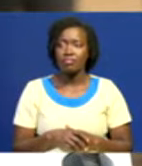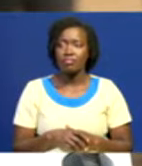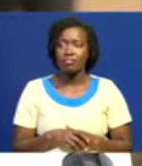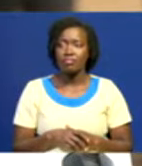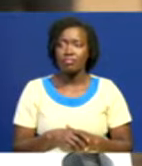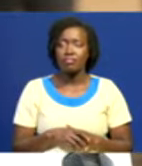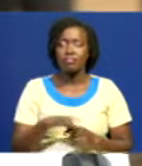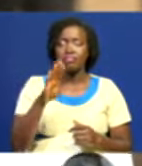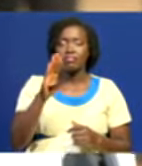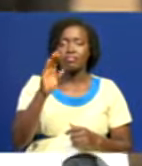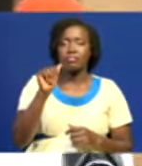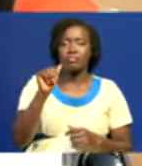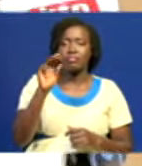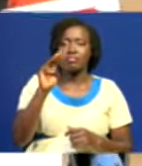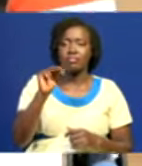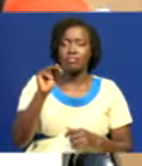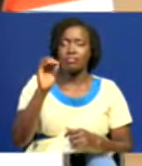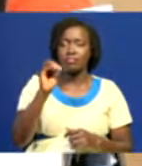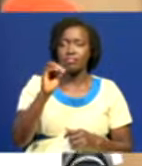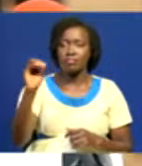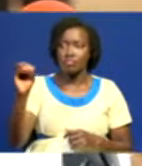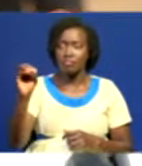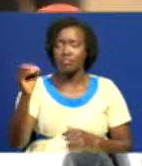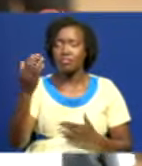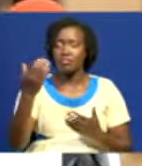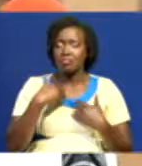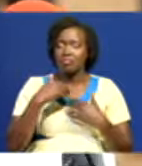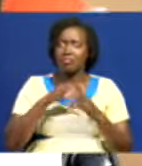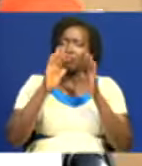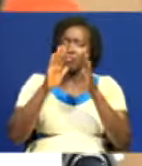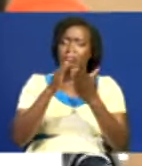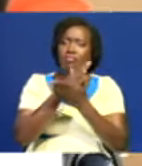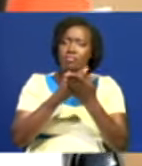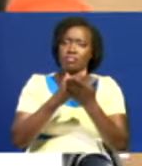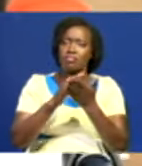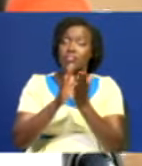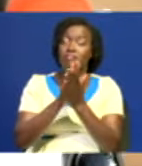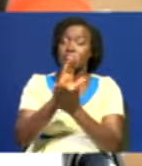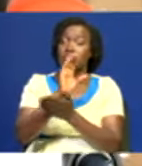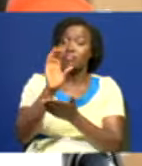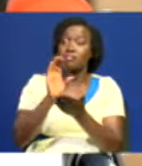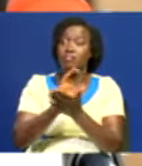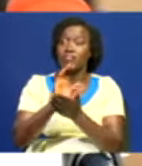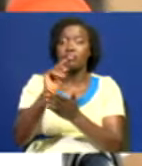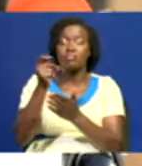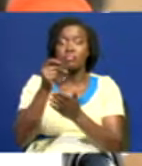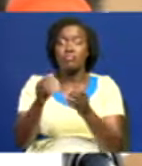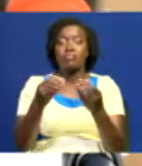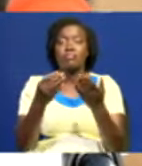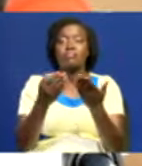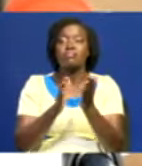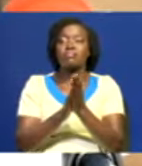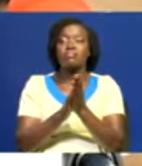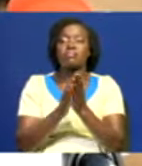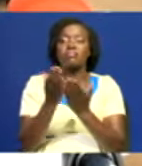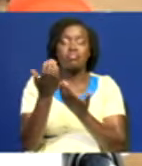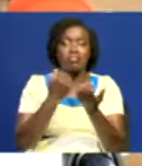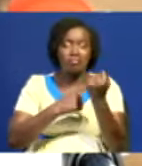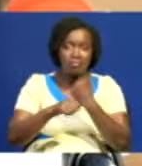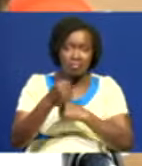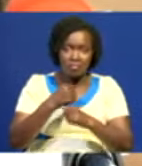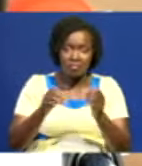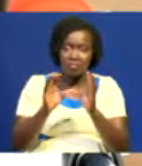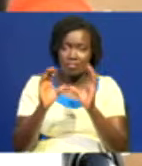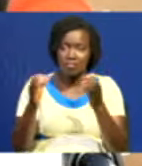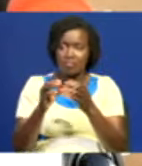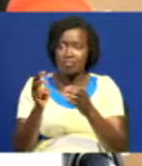Bamboo forms an integral part of the forest sector in Kenya since it provides vital ecosystem services to communities surrounding